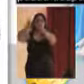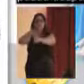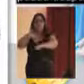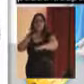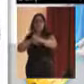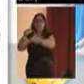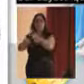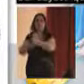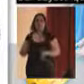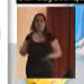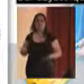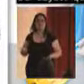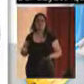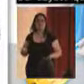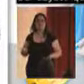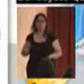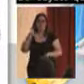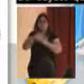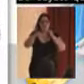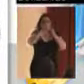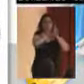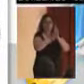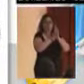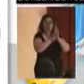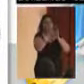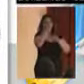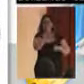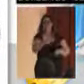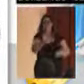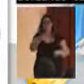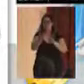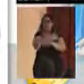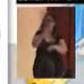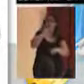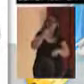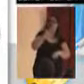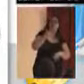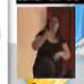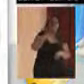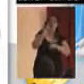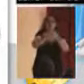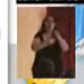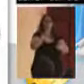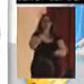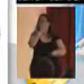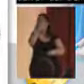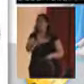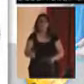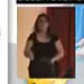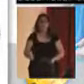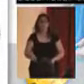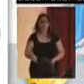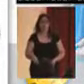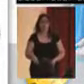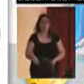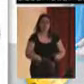order to only just give information about the subject that he wants to teach using the templates that